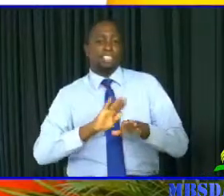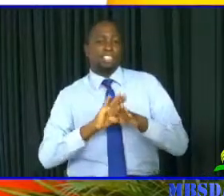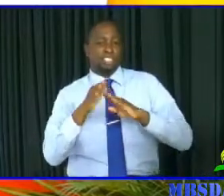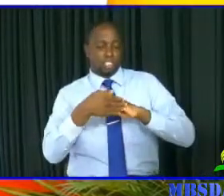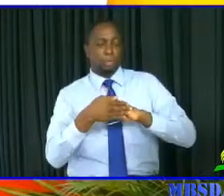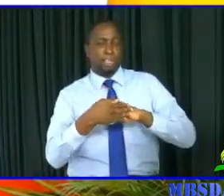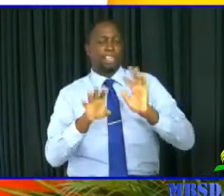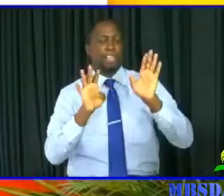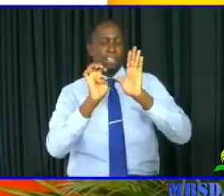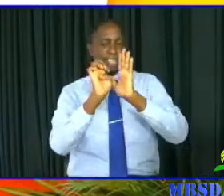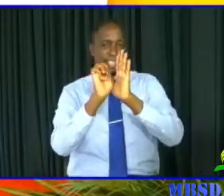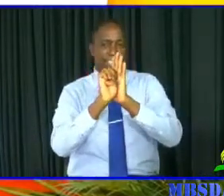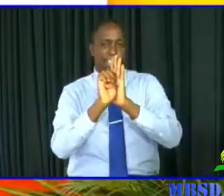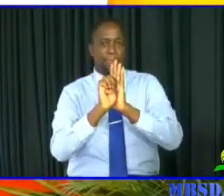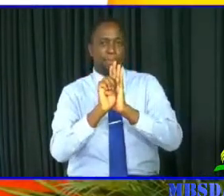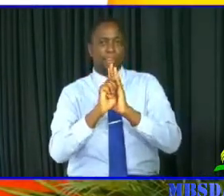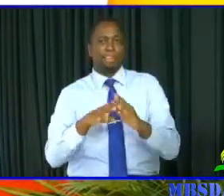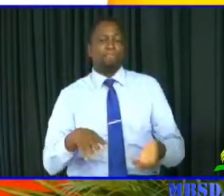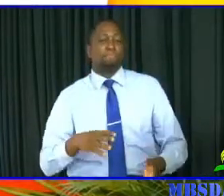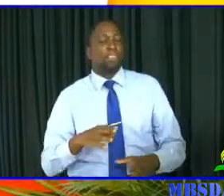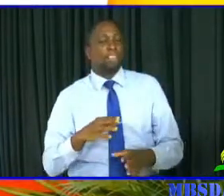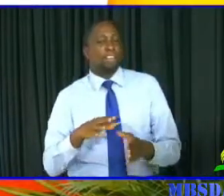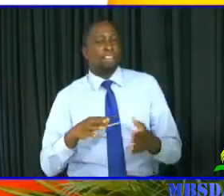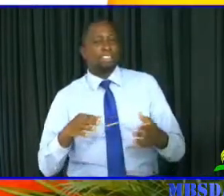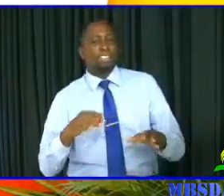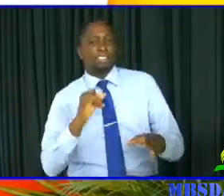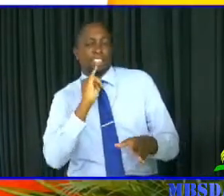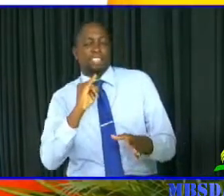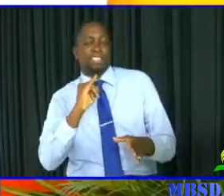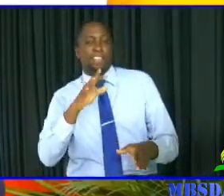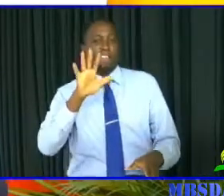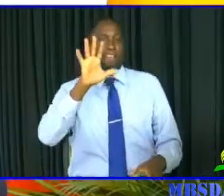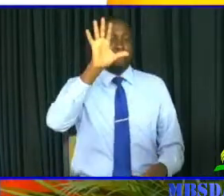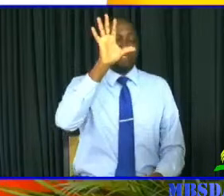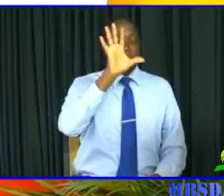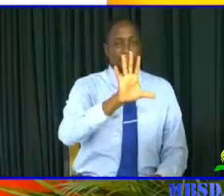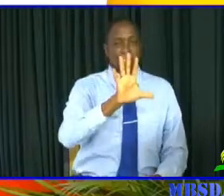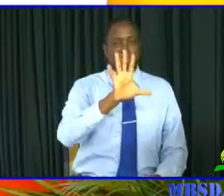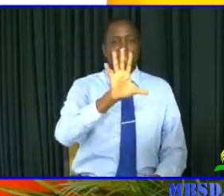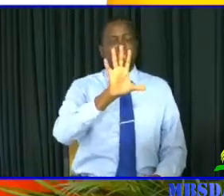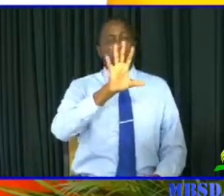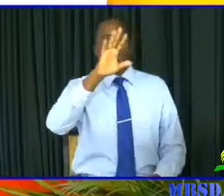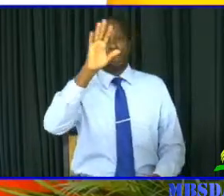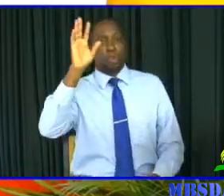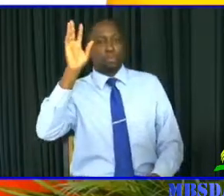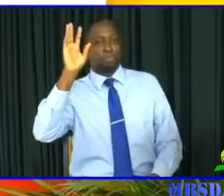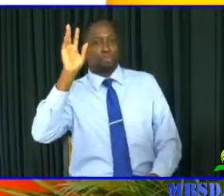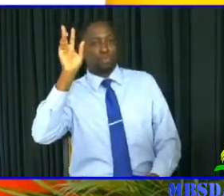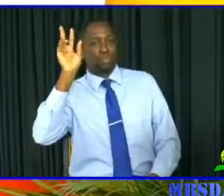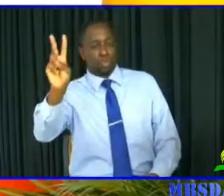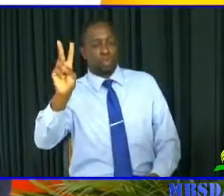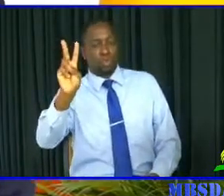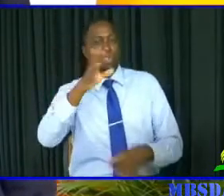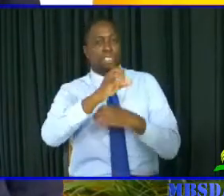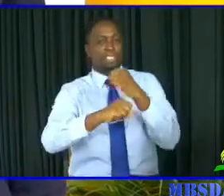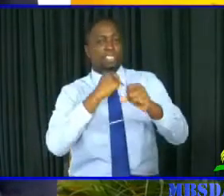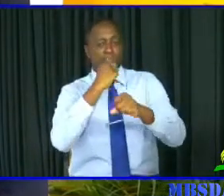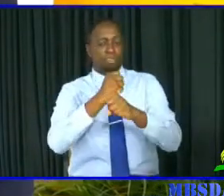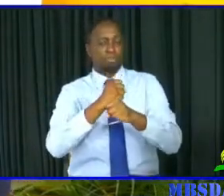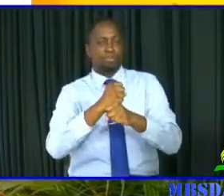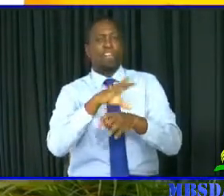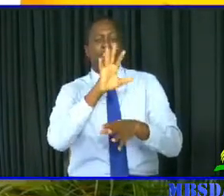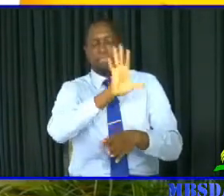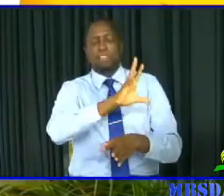and 1 day ago. Yet, after such a mighty long time, our main foreign exchange